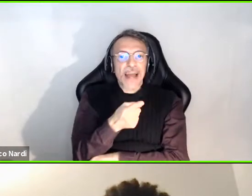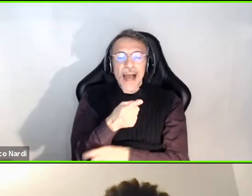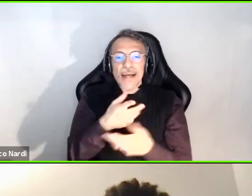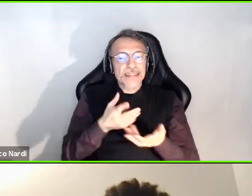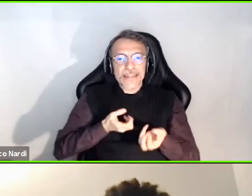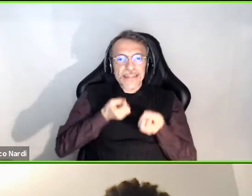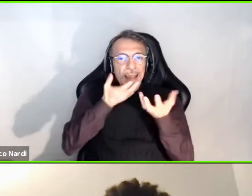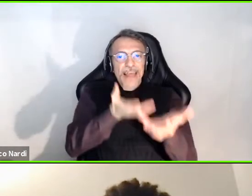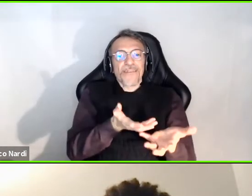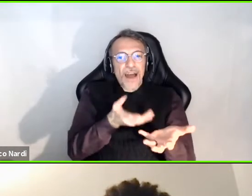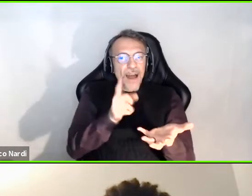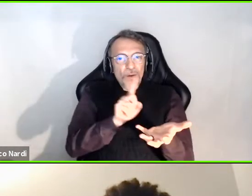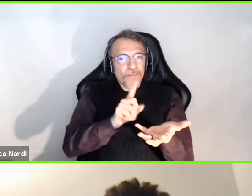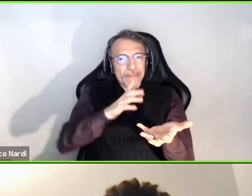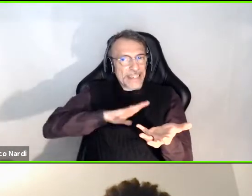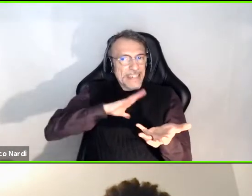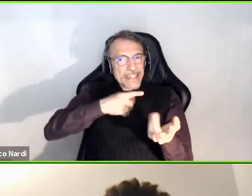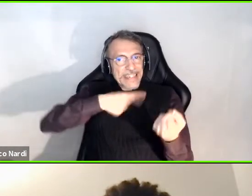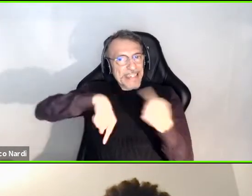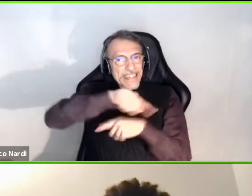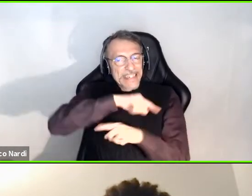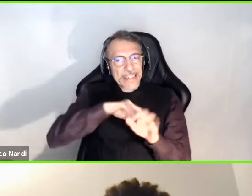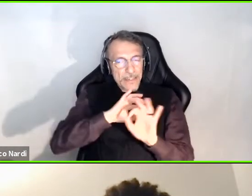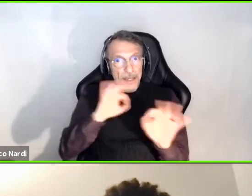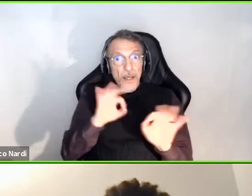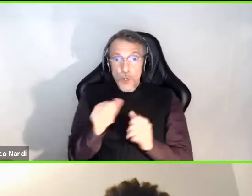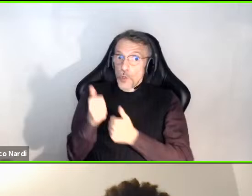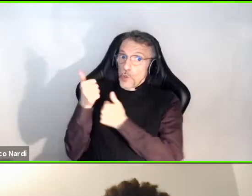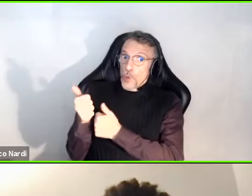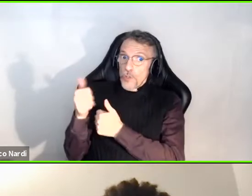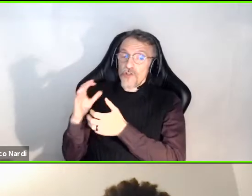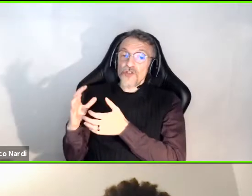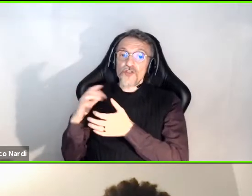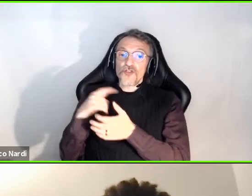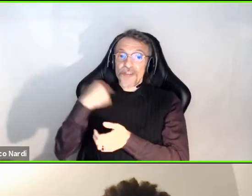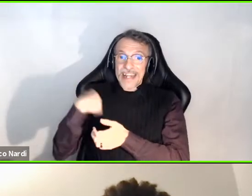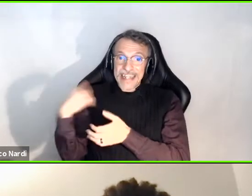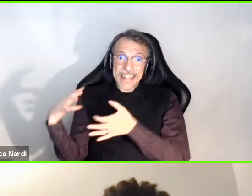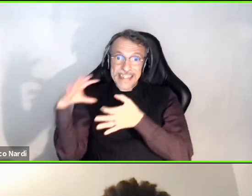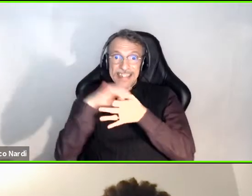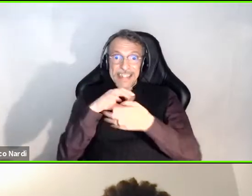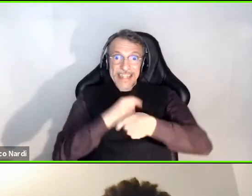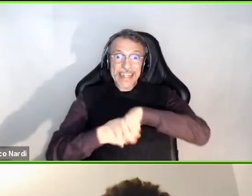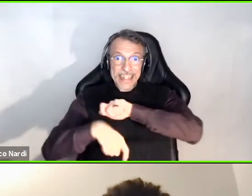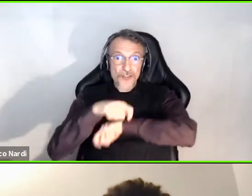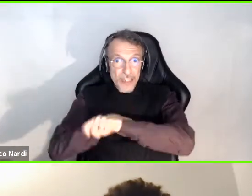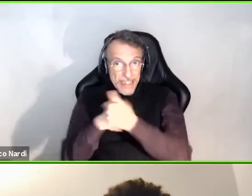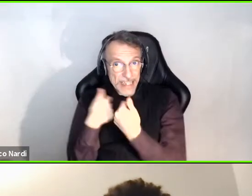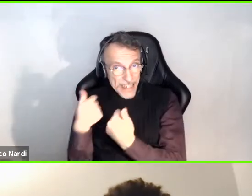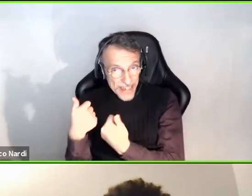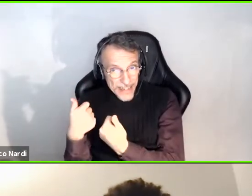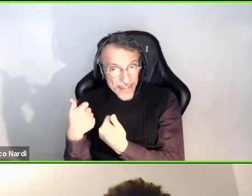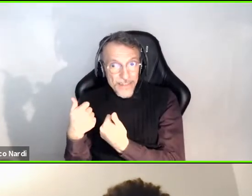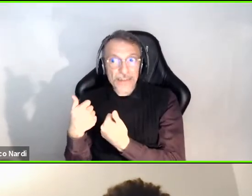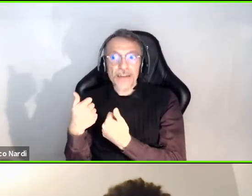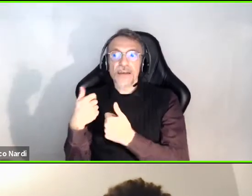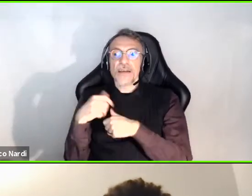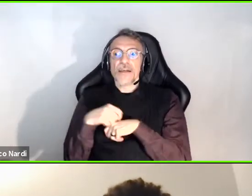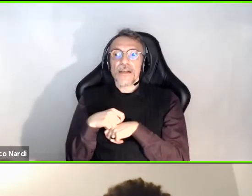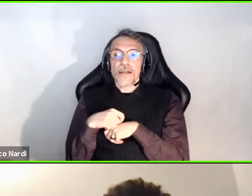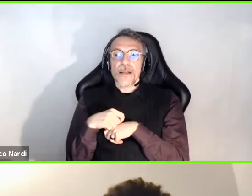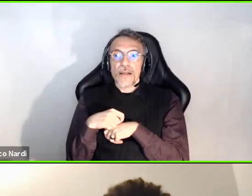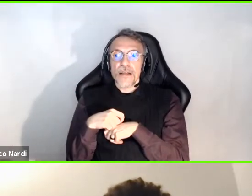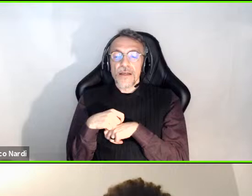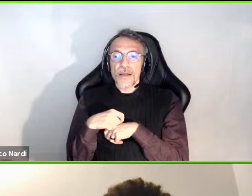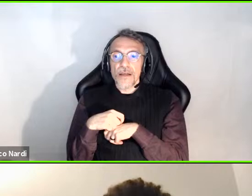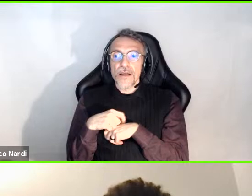we need. I think it was very good that the Chinese have joined the initiative. It was very good that beyond the state, you know, because